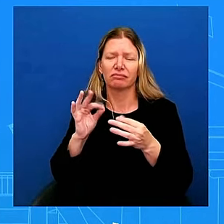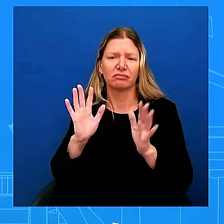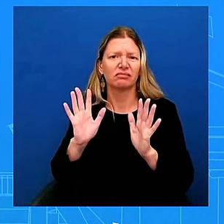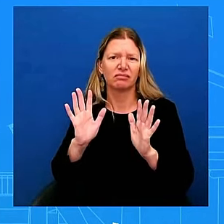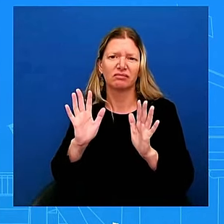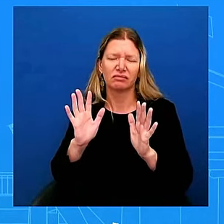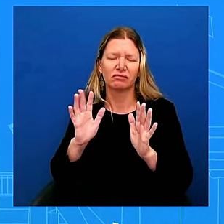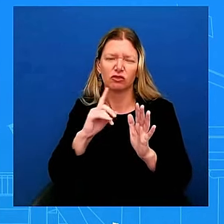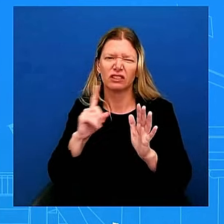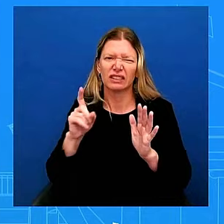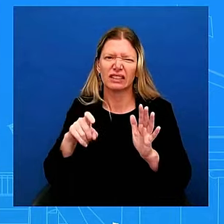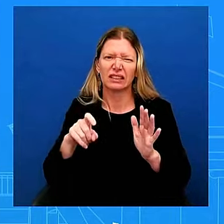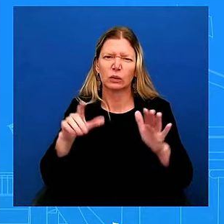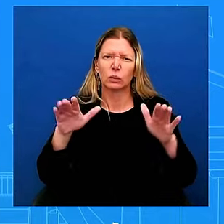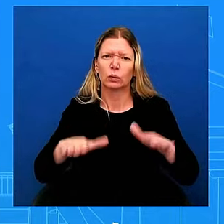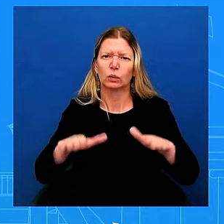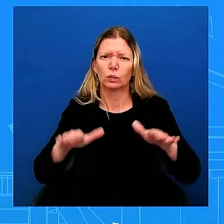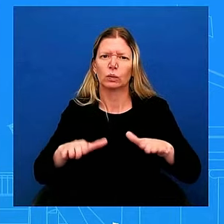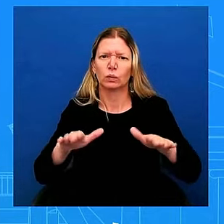responsive.